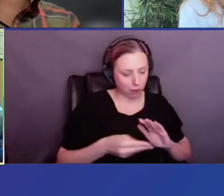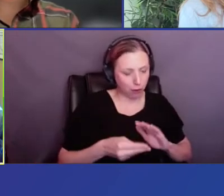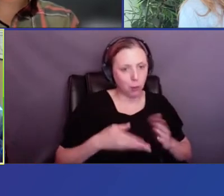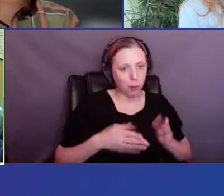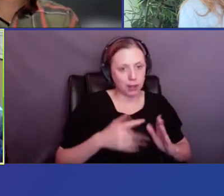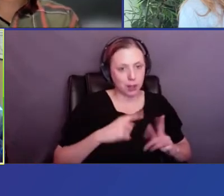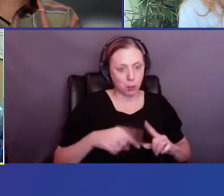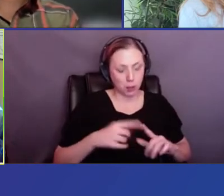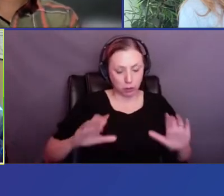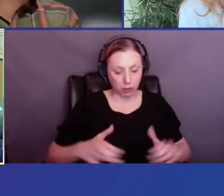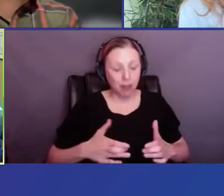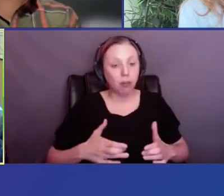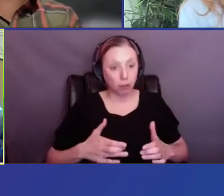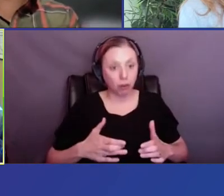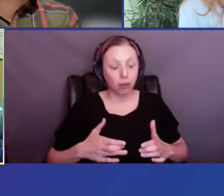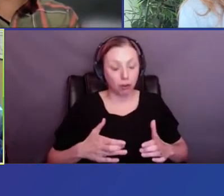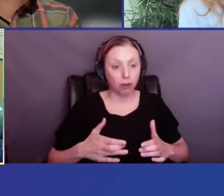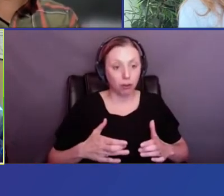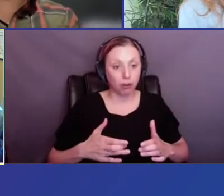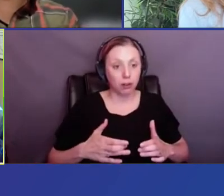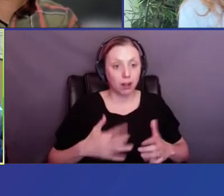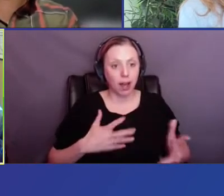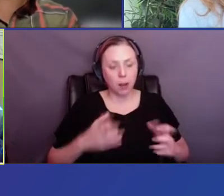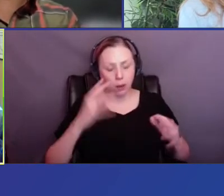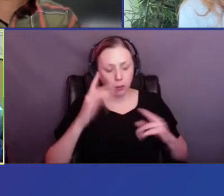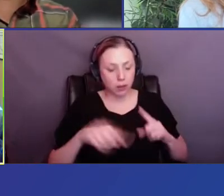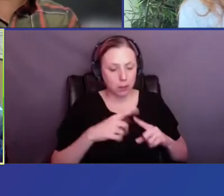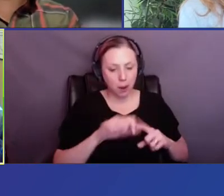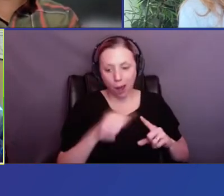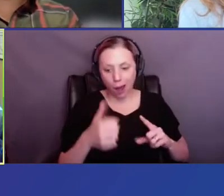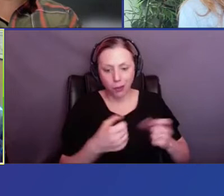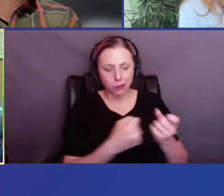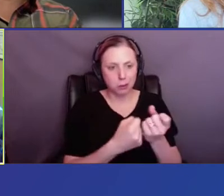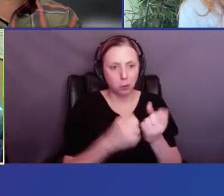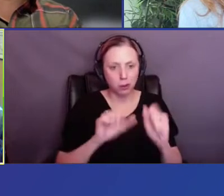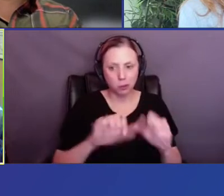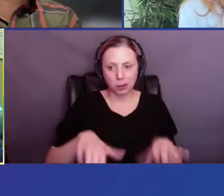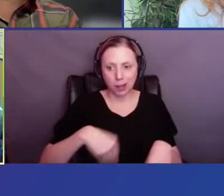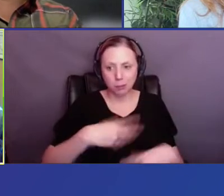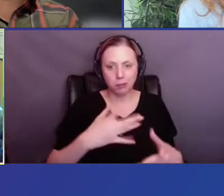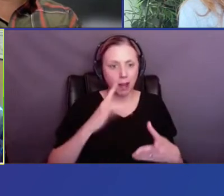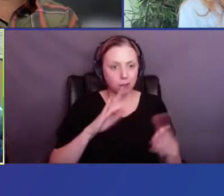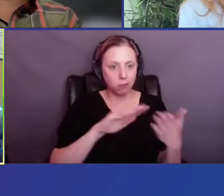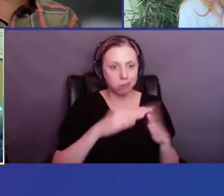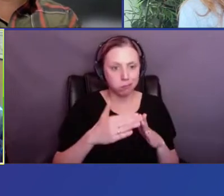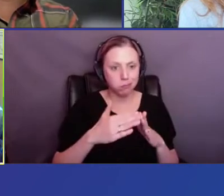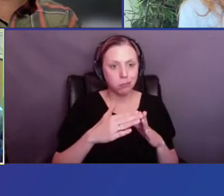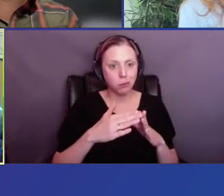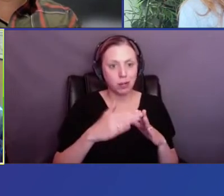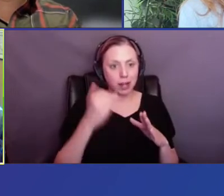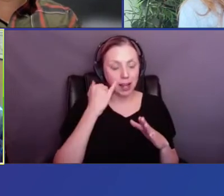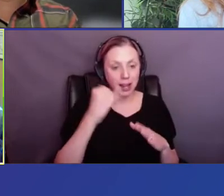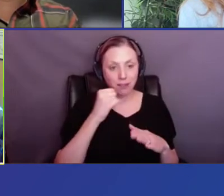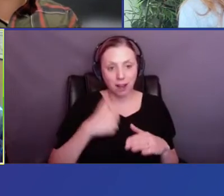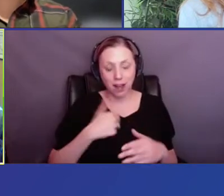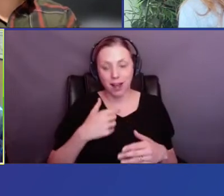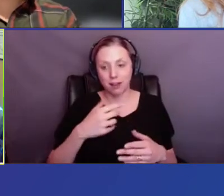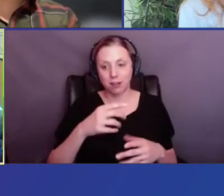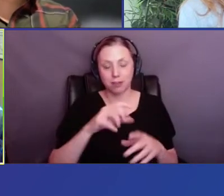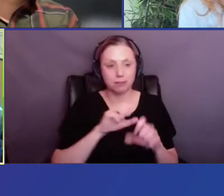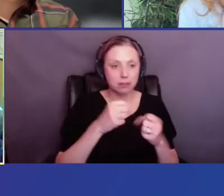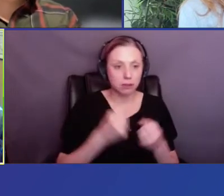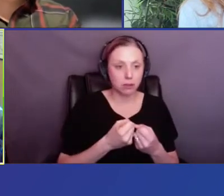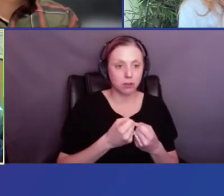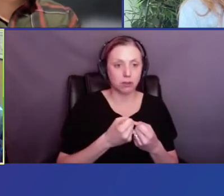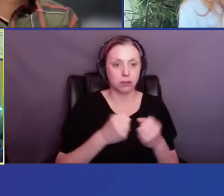I want to be thinking about, what other safety net we can provide for our community in the absence of a social safety net that's provided by our